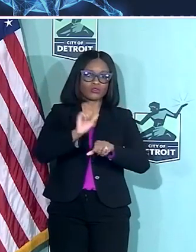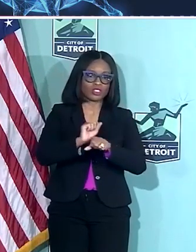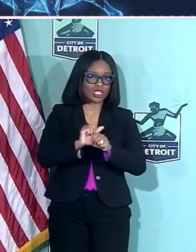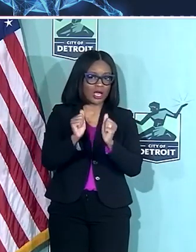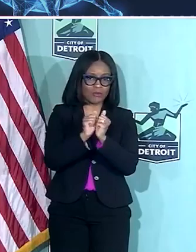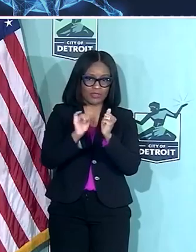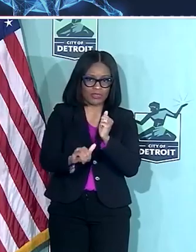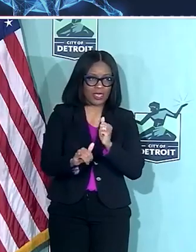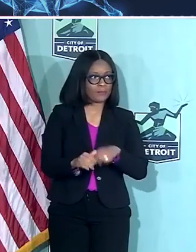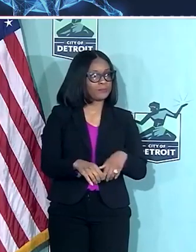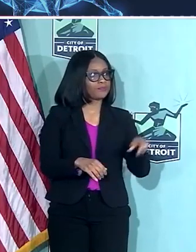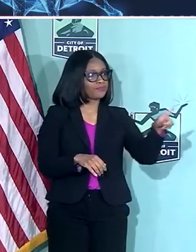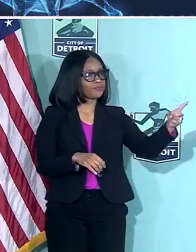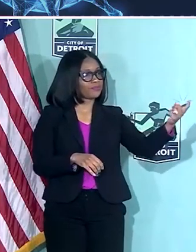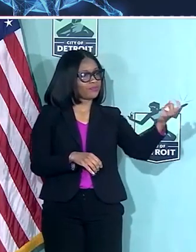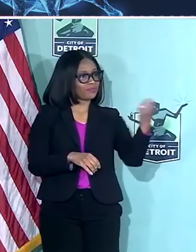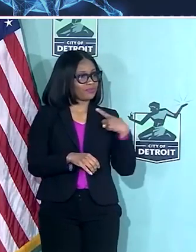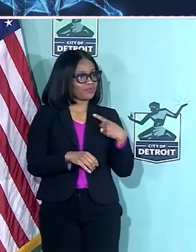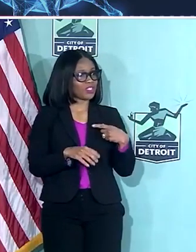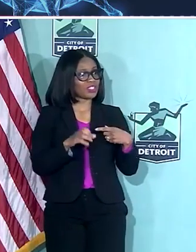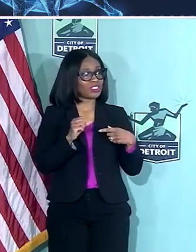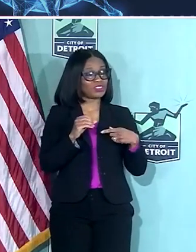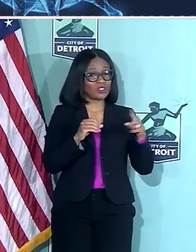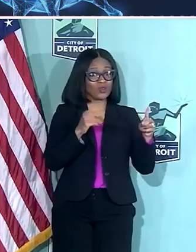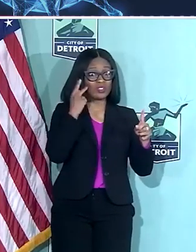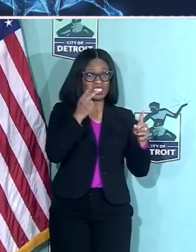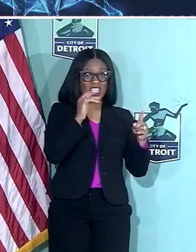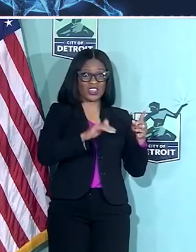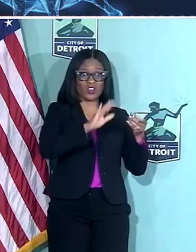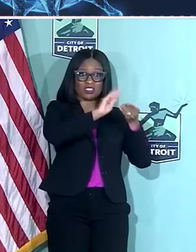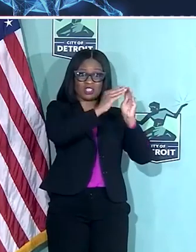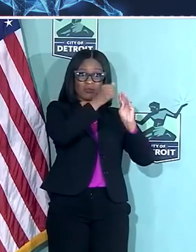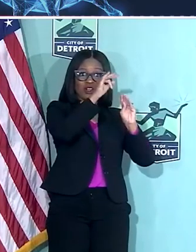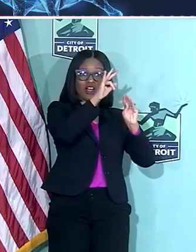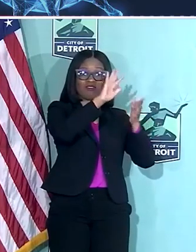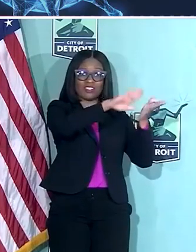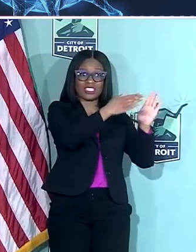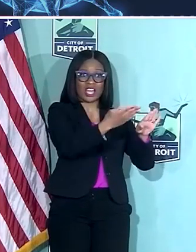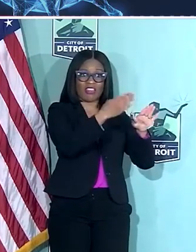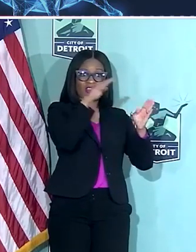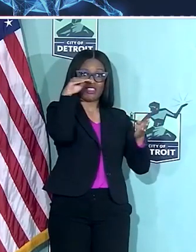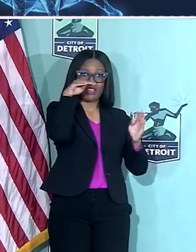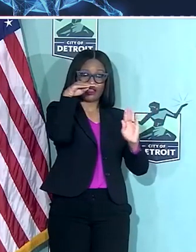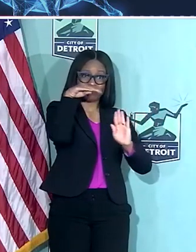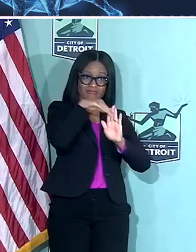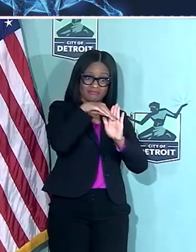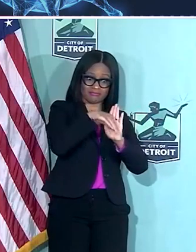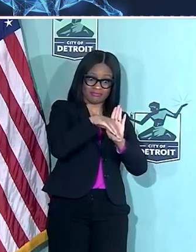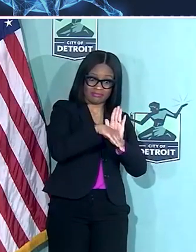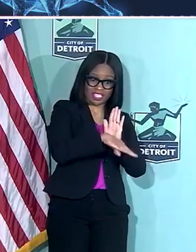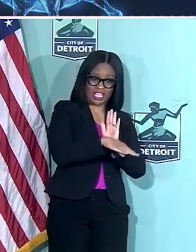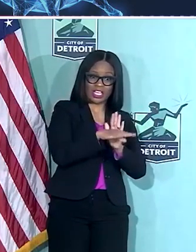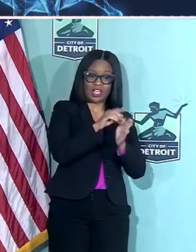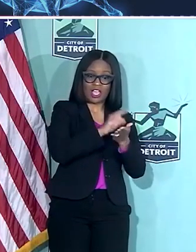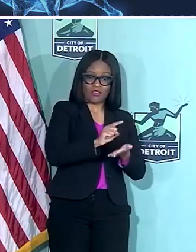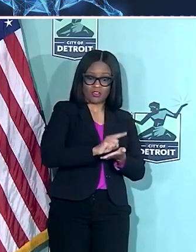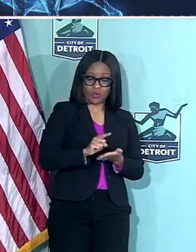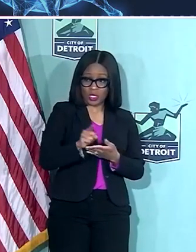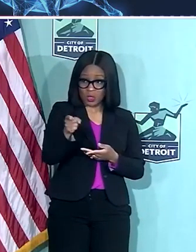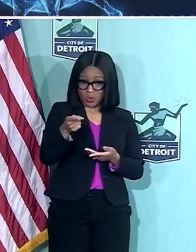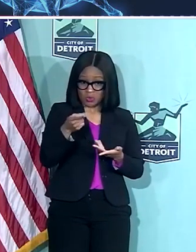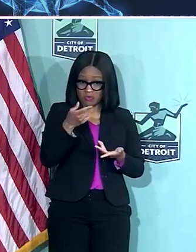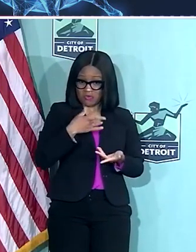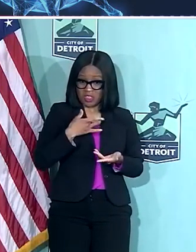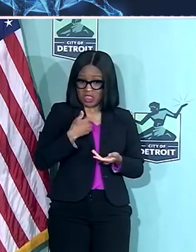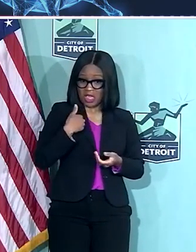at those very precipitous deaths week by week dropping so much, do you have enough data, or do you have